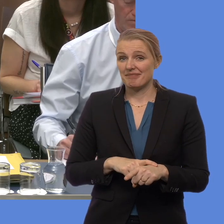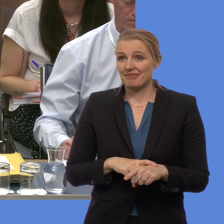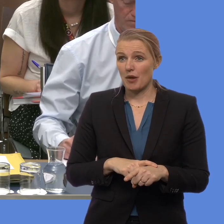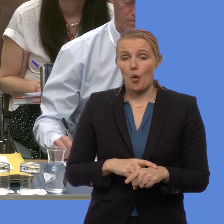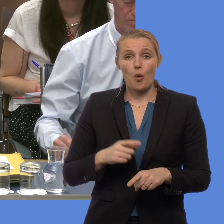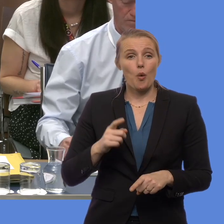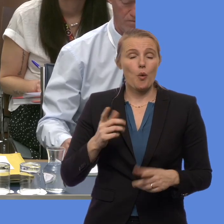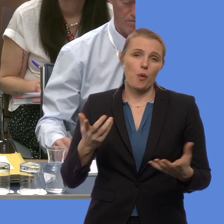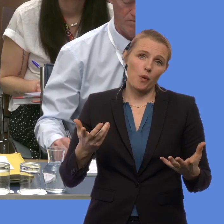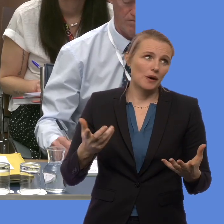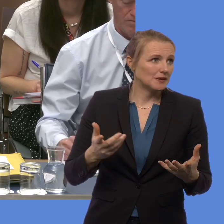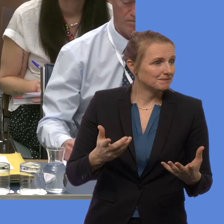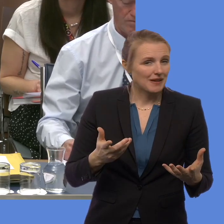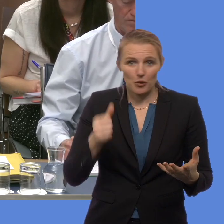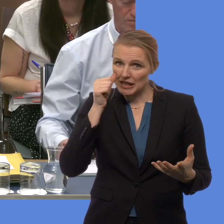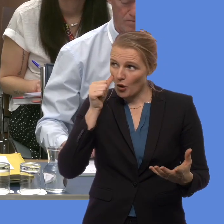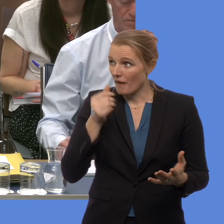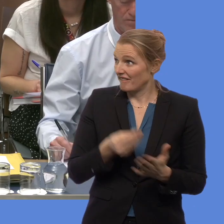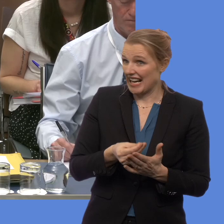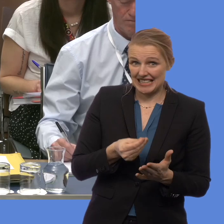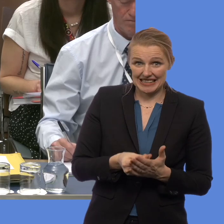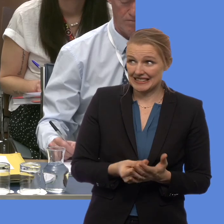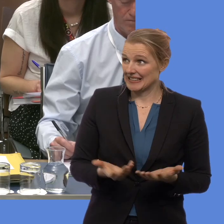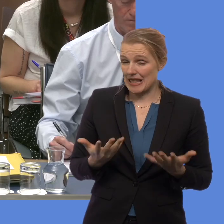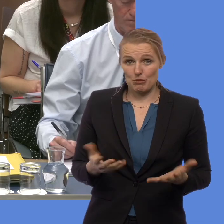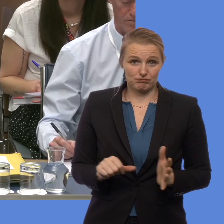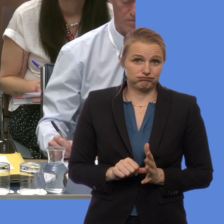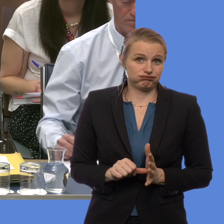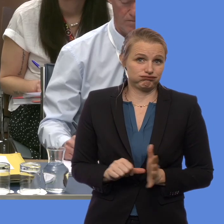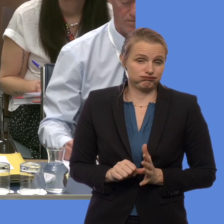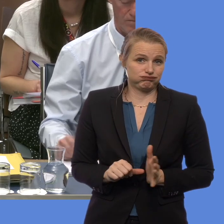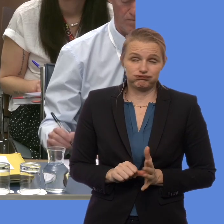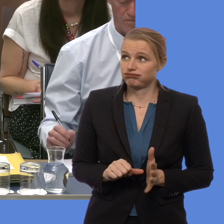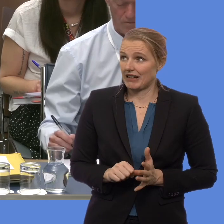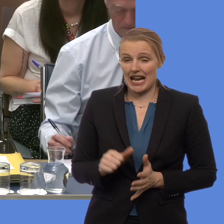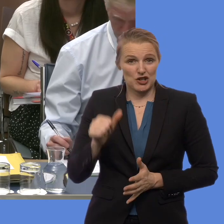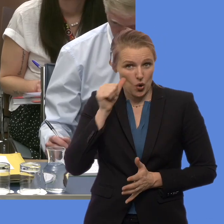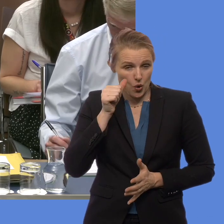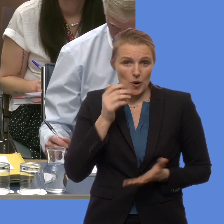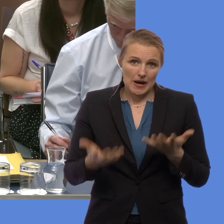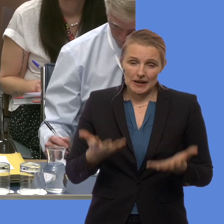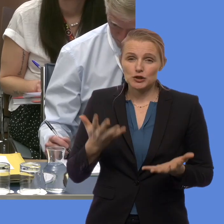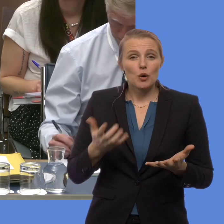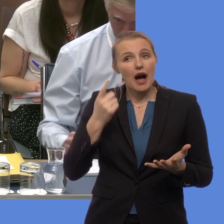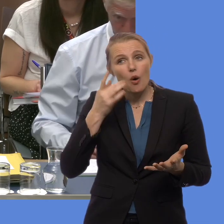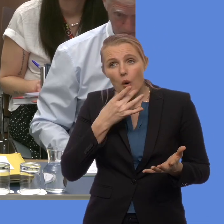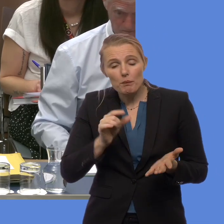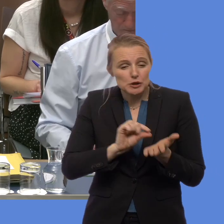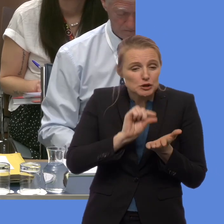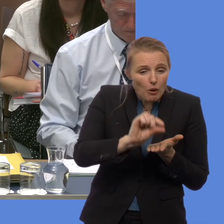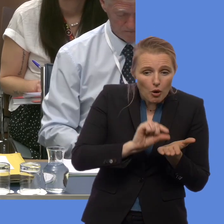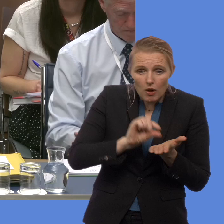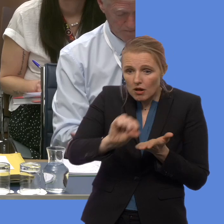are financially, in where we sit with that. So I do think small amounts of money will make a profound